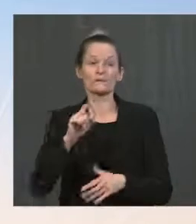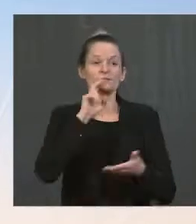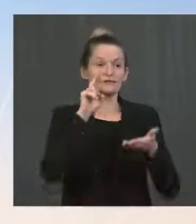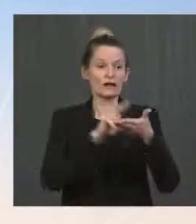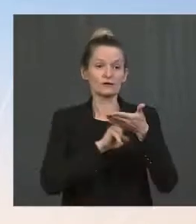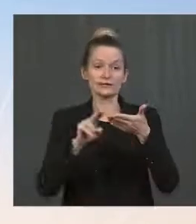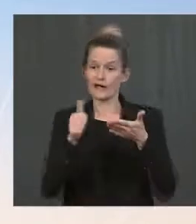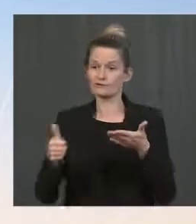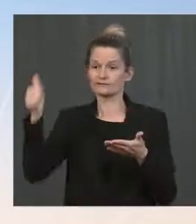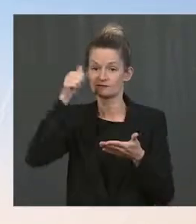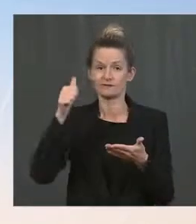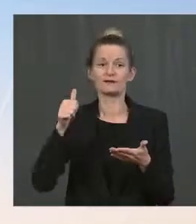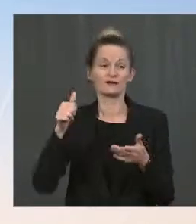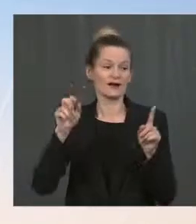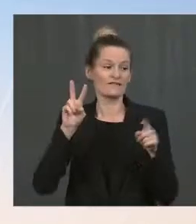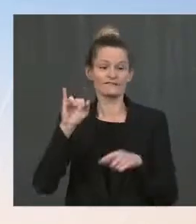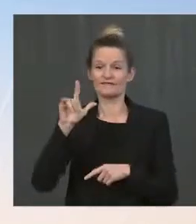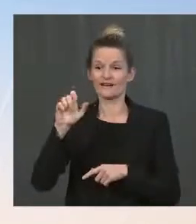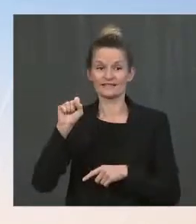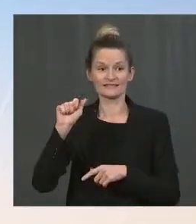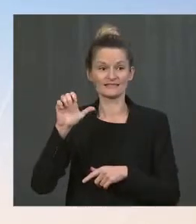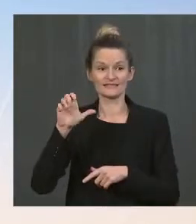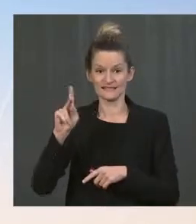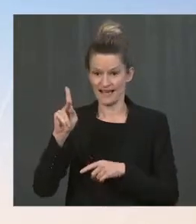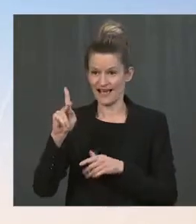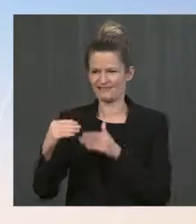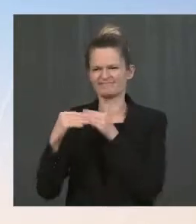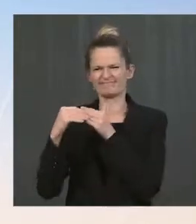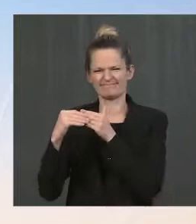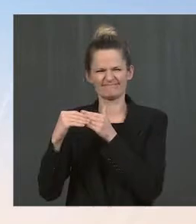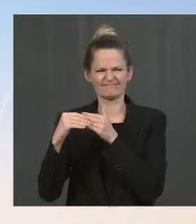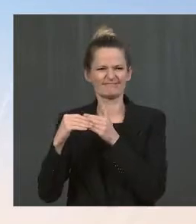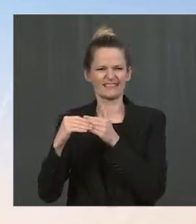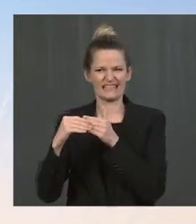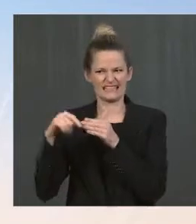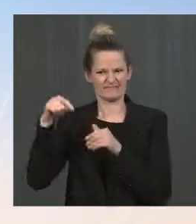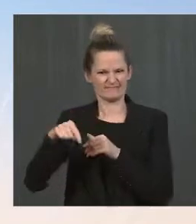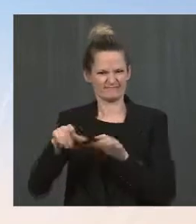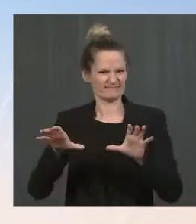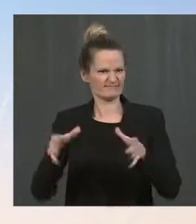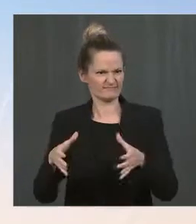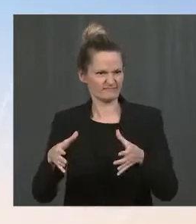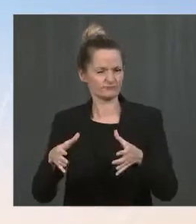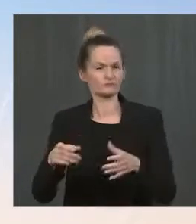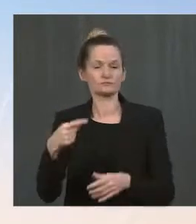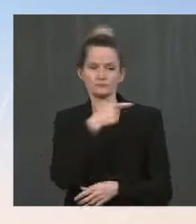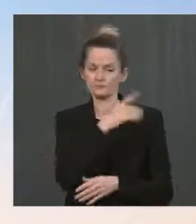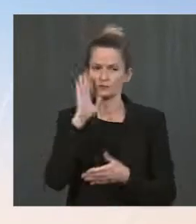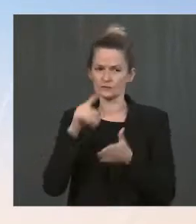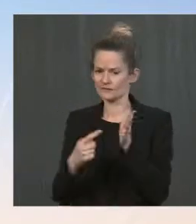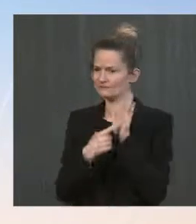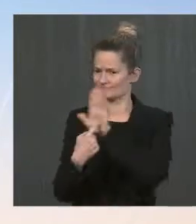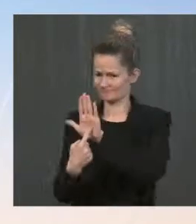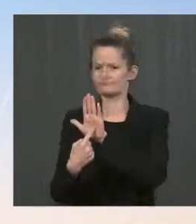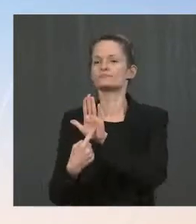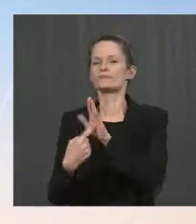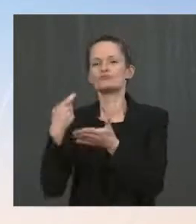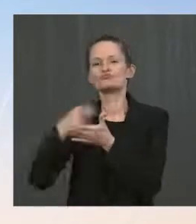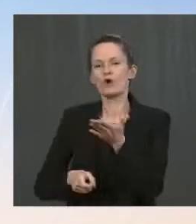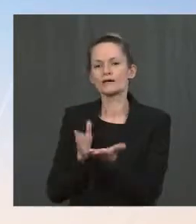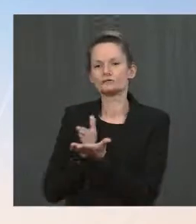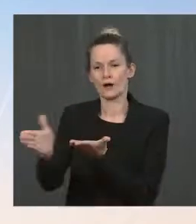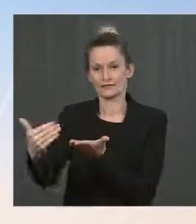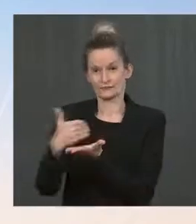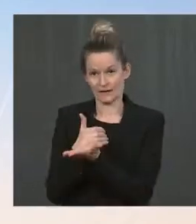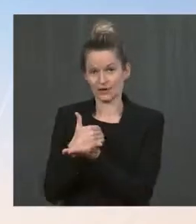take as a federal government to try to drive more price transparency, encourage greater competition in this